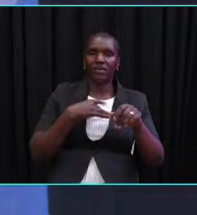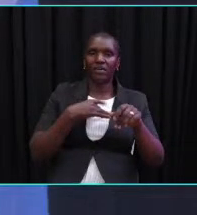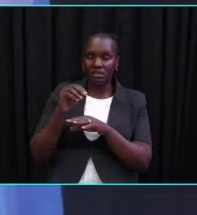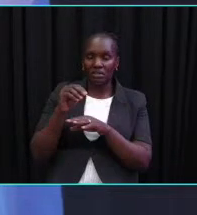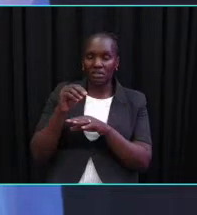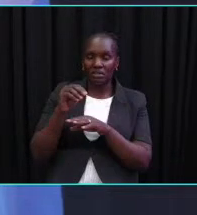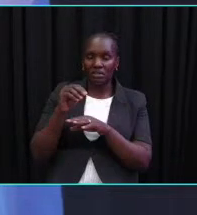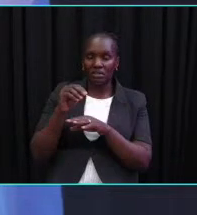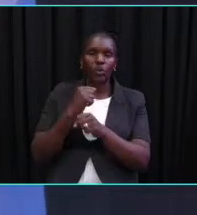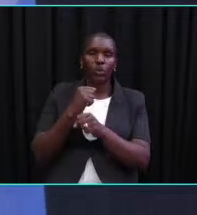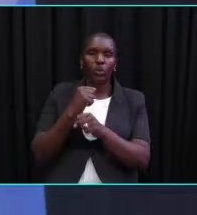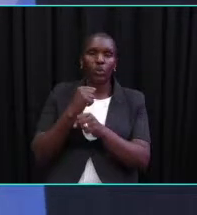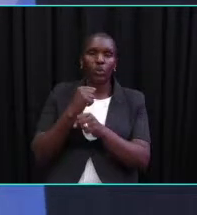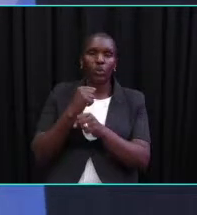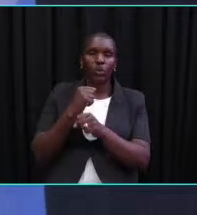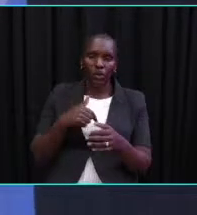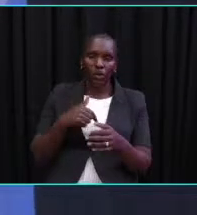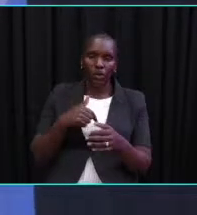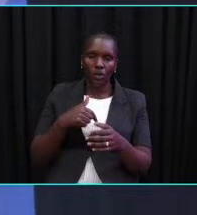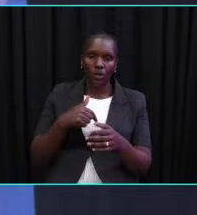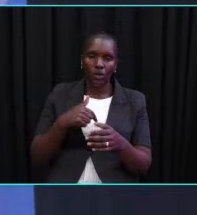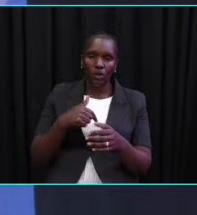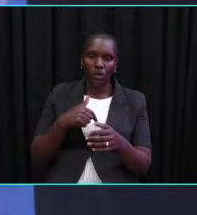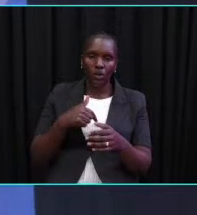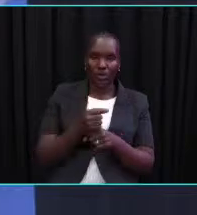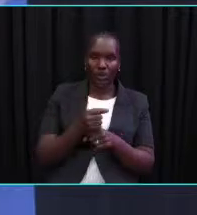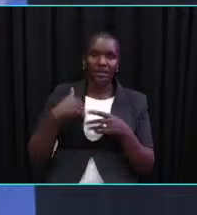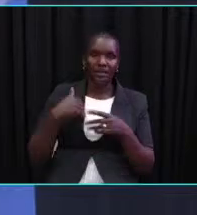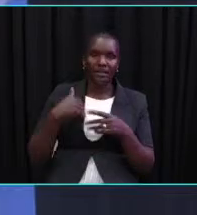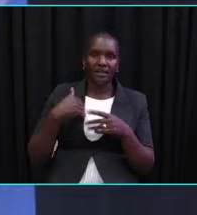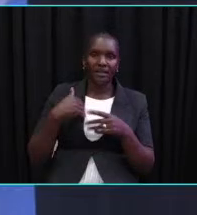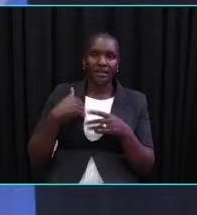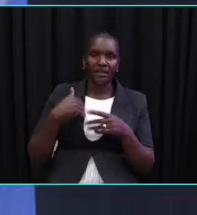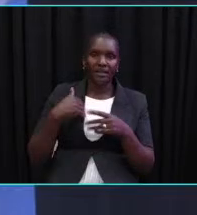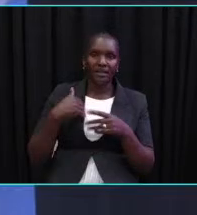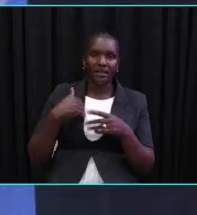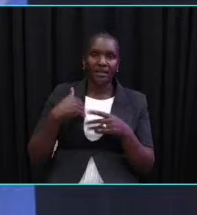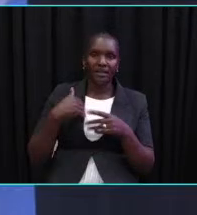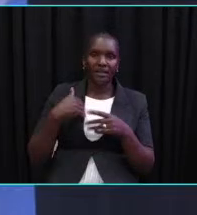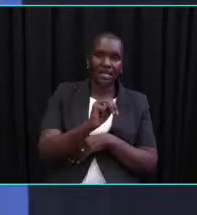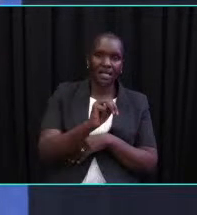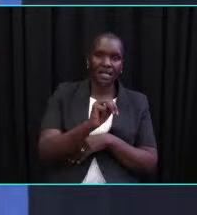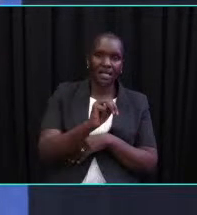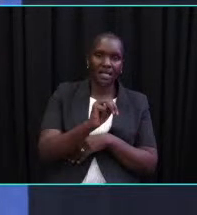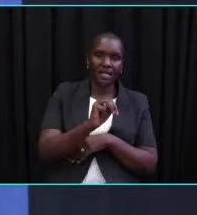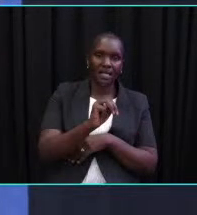cheese, because you looking at the nutrition of the people.